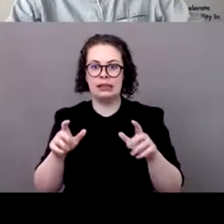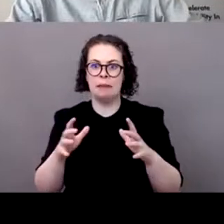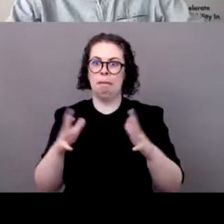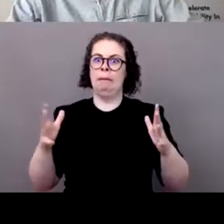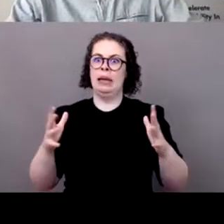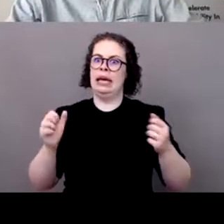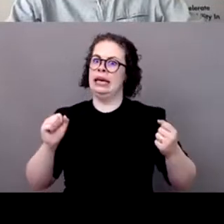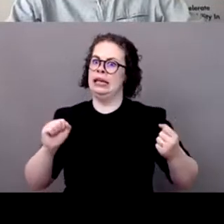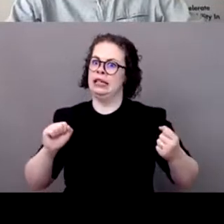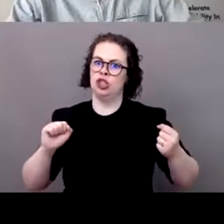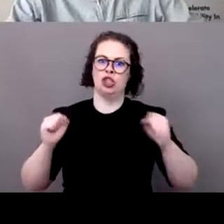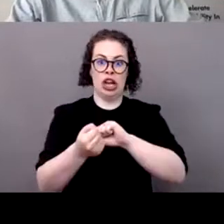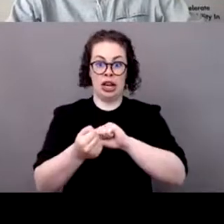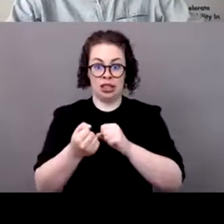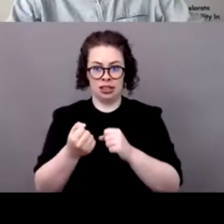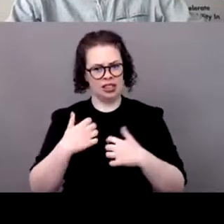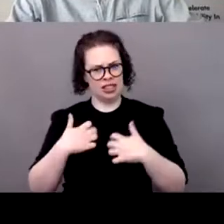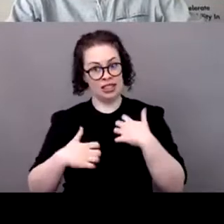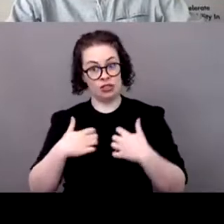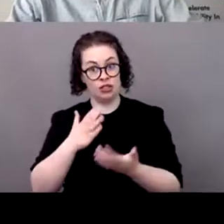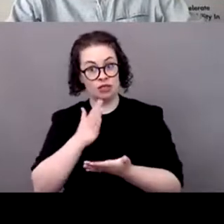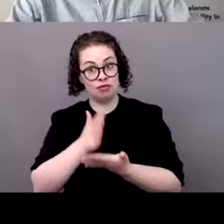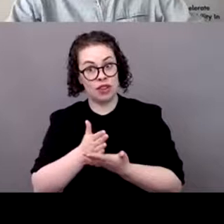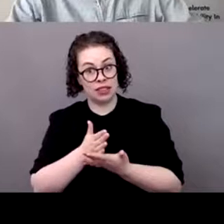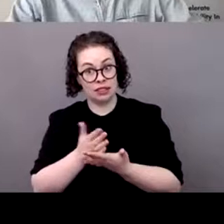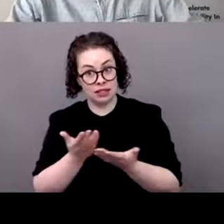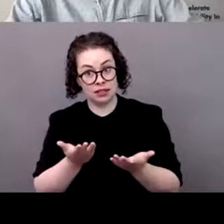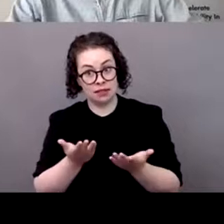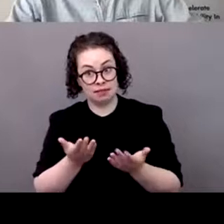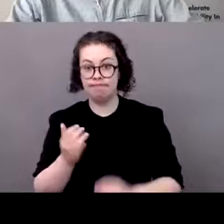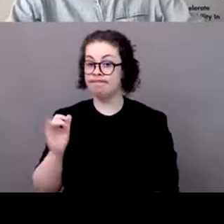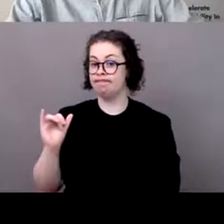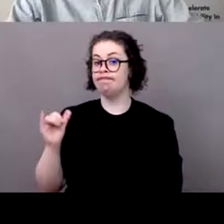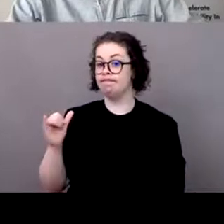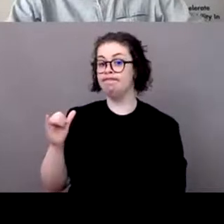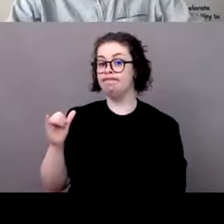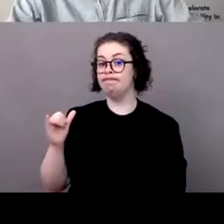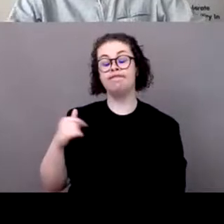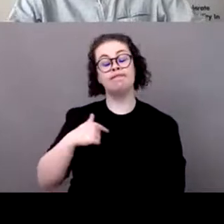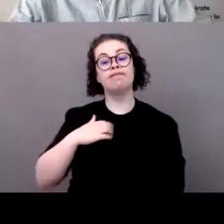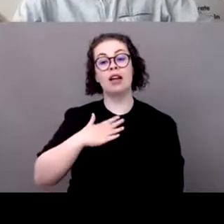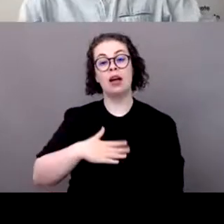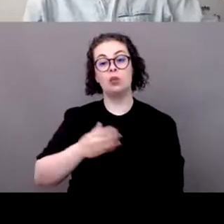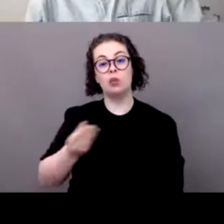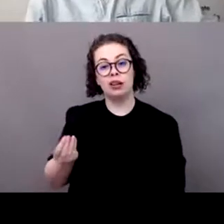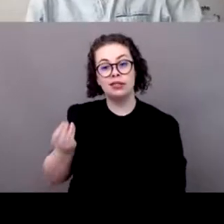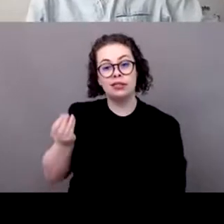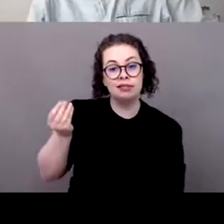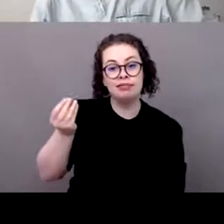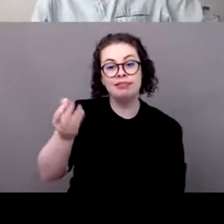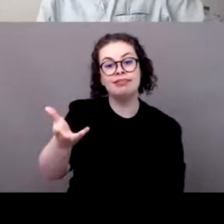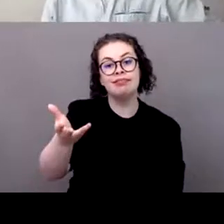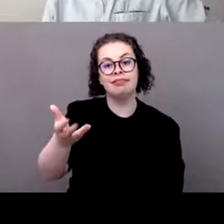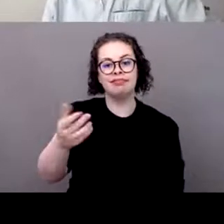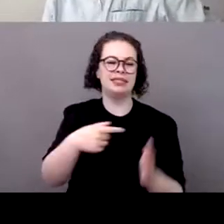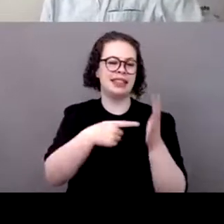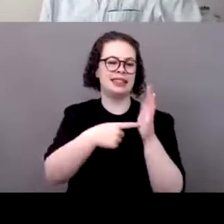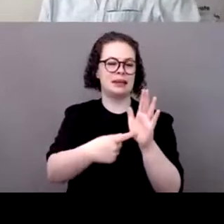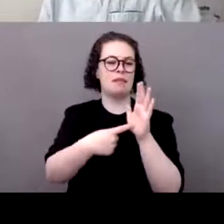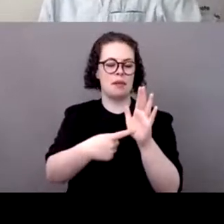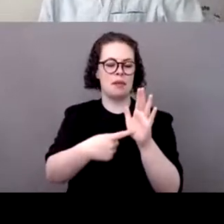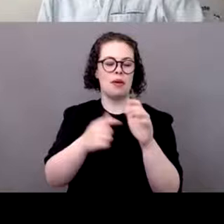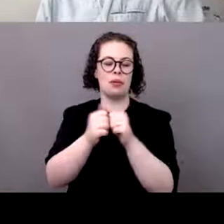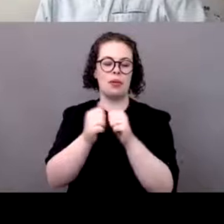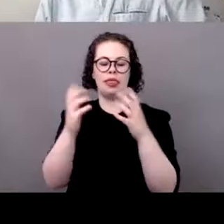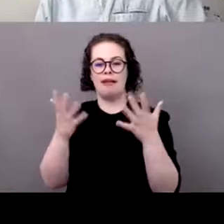Yes, I would like to give you an example for my experience with climate topic. I used to work for the Bundesliga